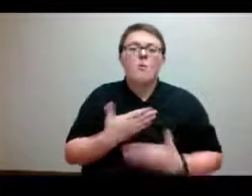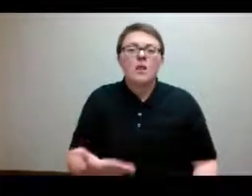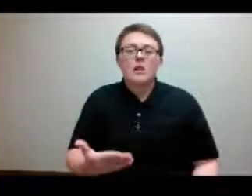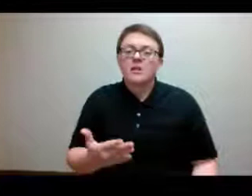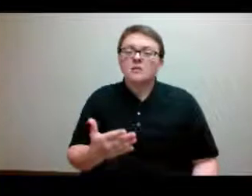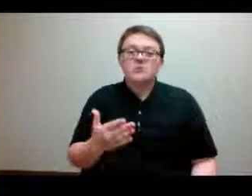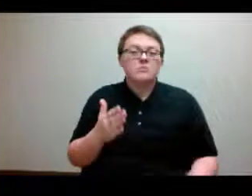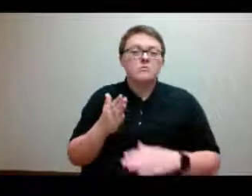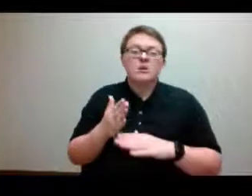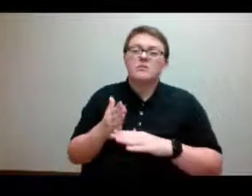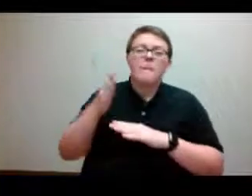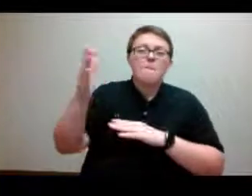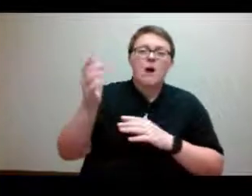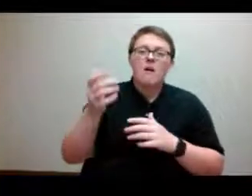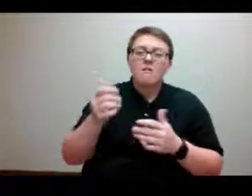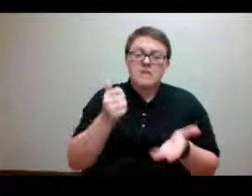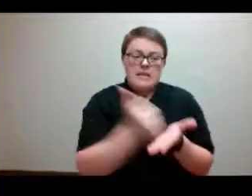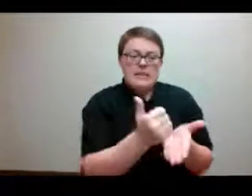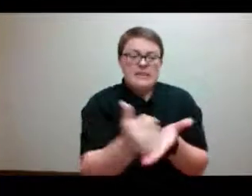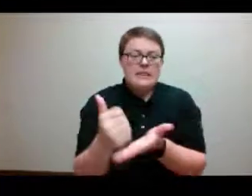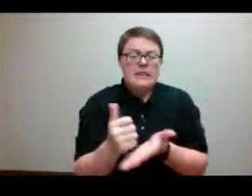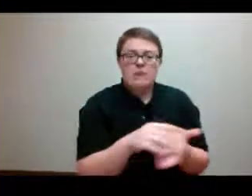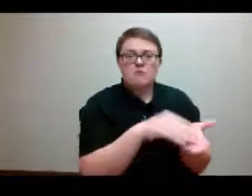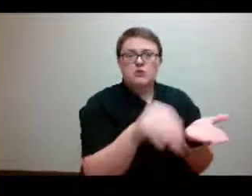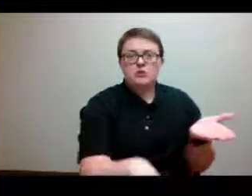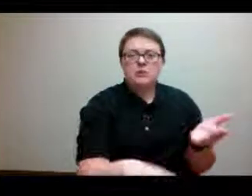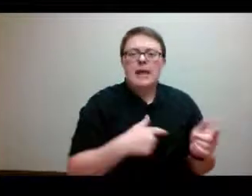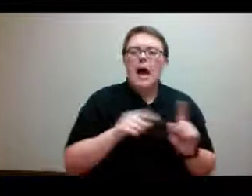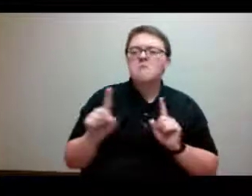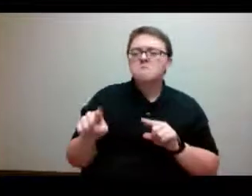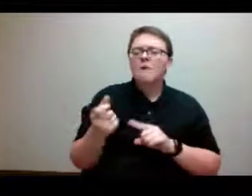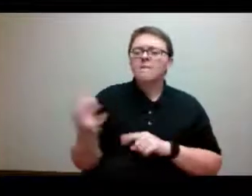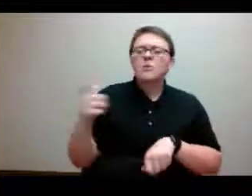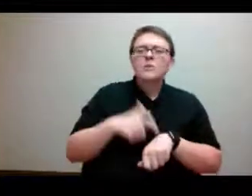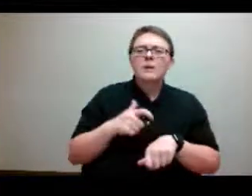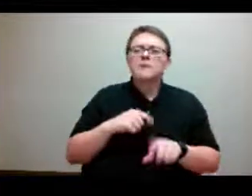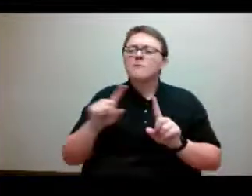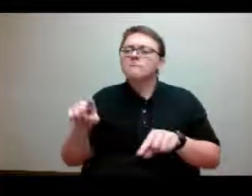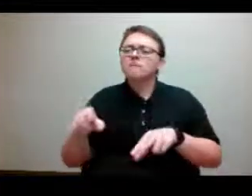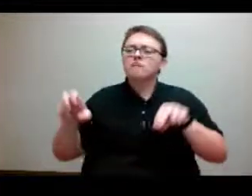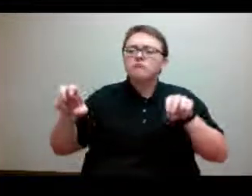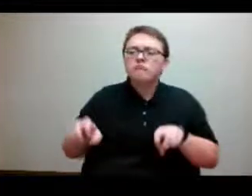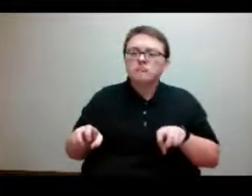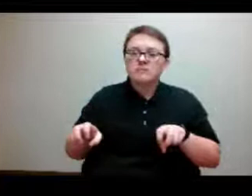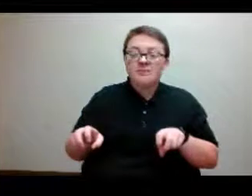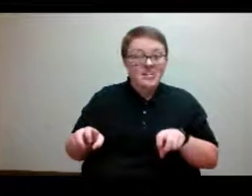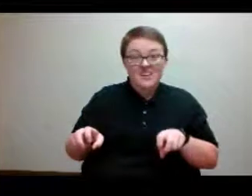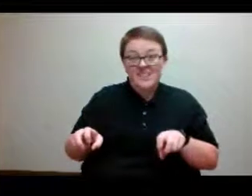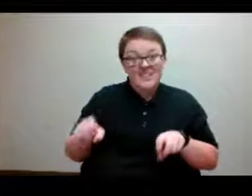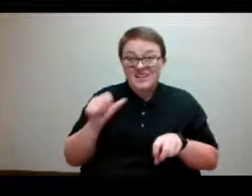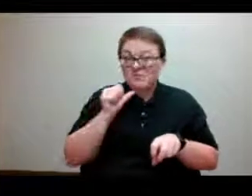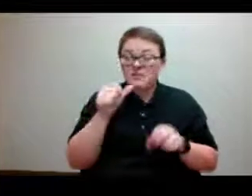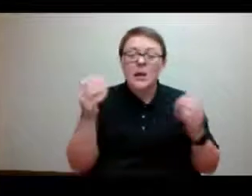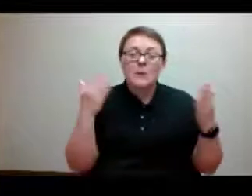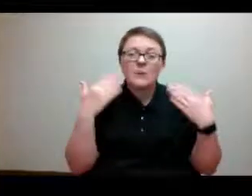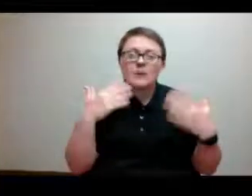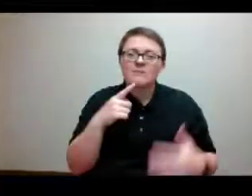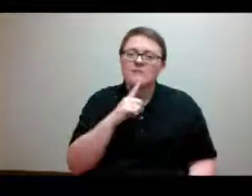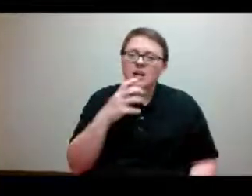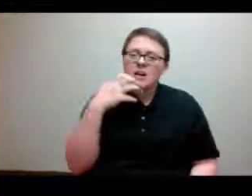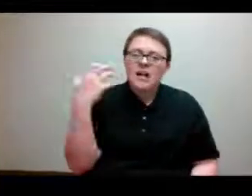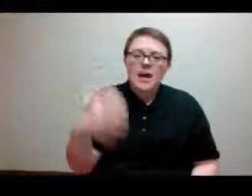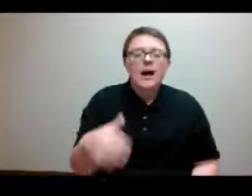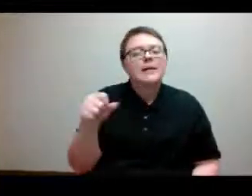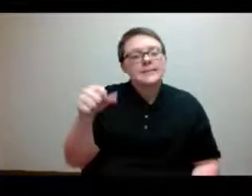help students. And they sat out there. I was out there with them a few different times, and it was not so cool out there. It was plenty hot, even though they were